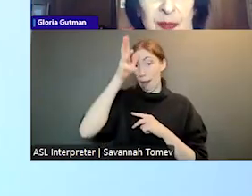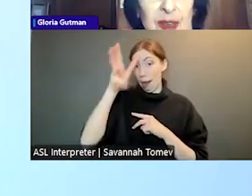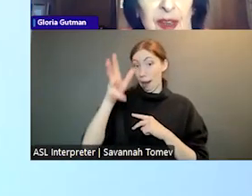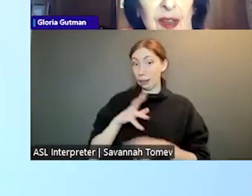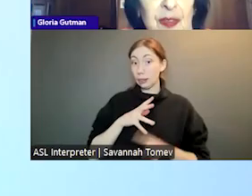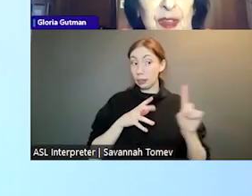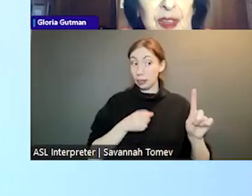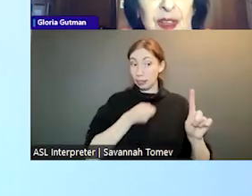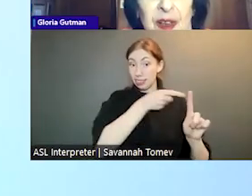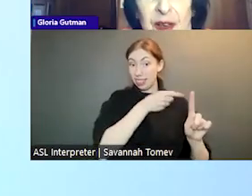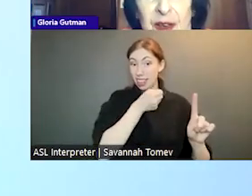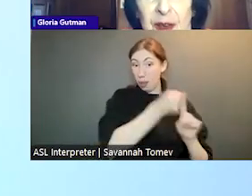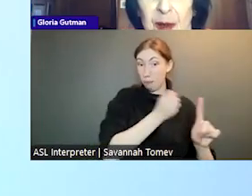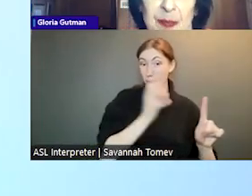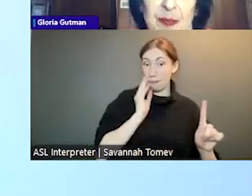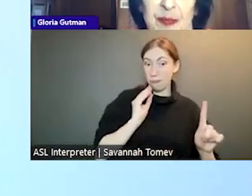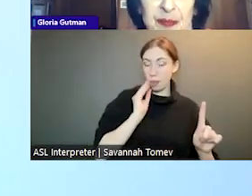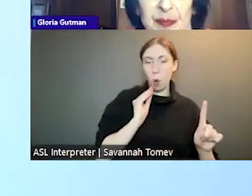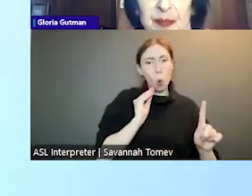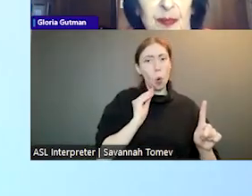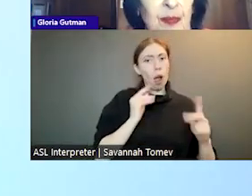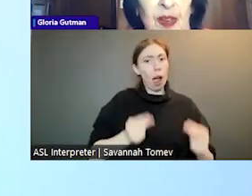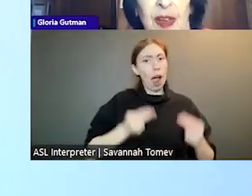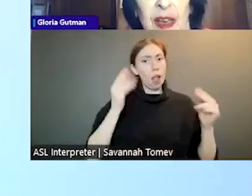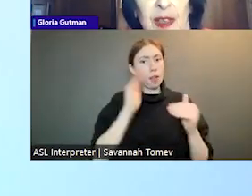mostly the